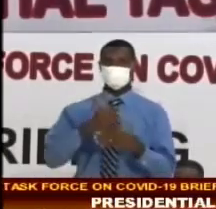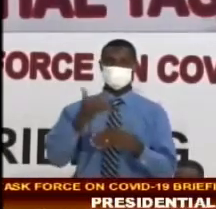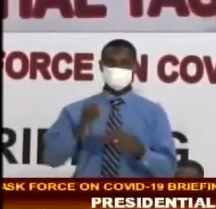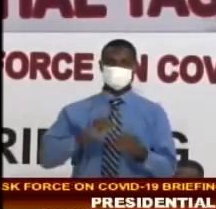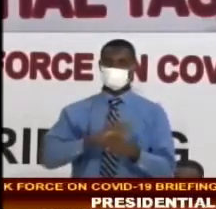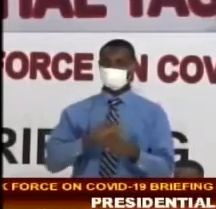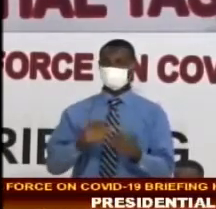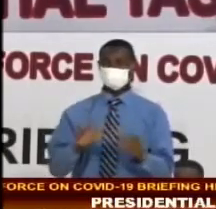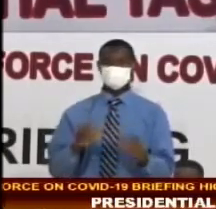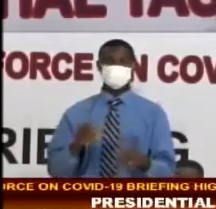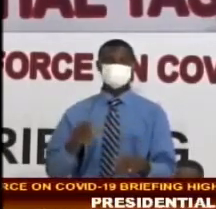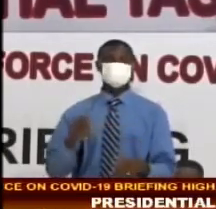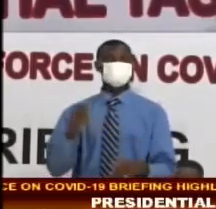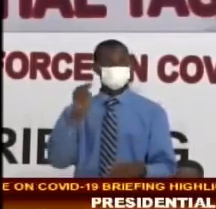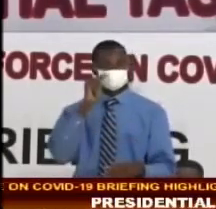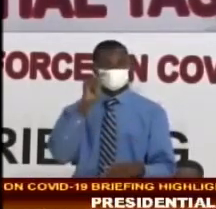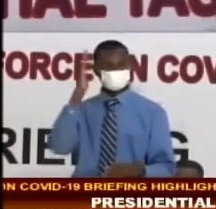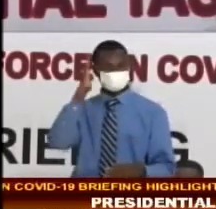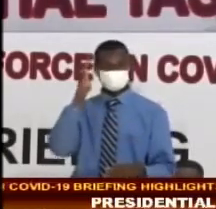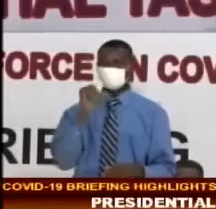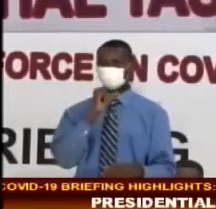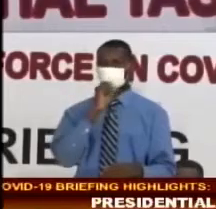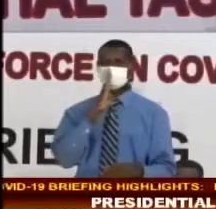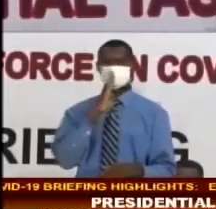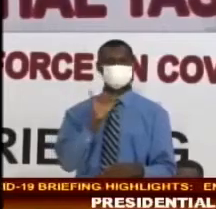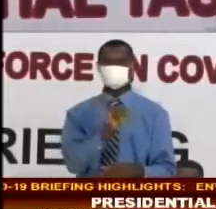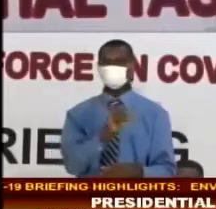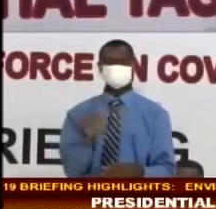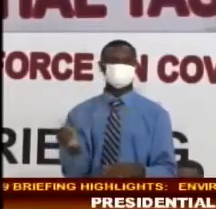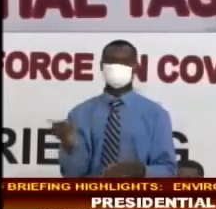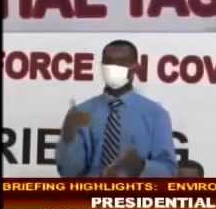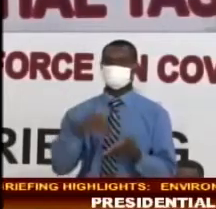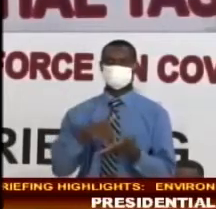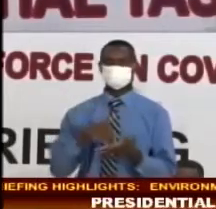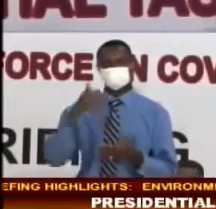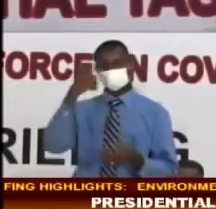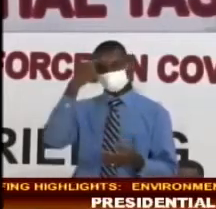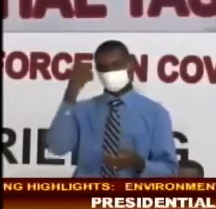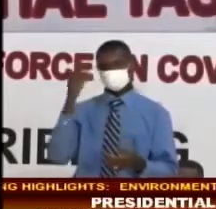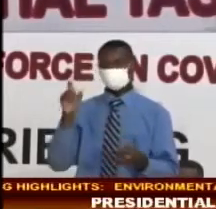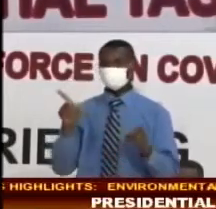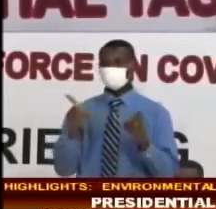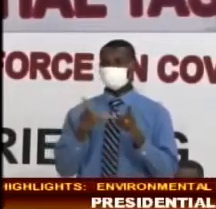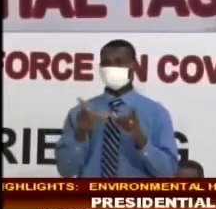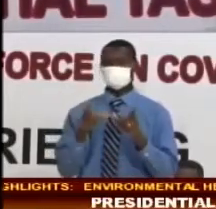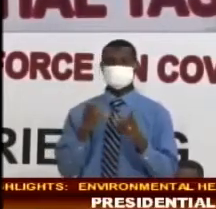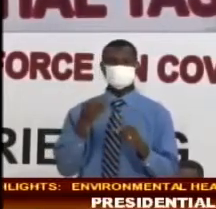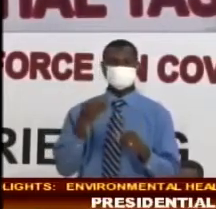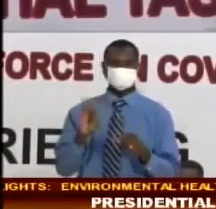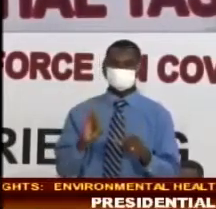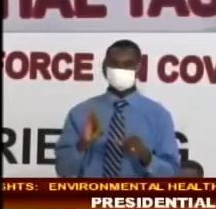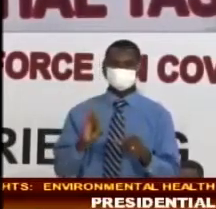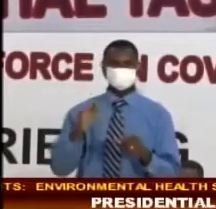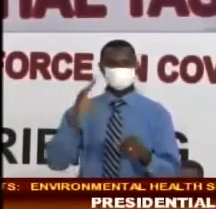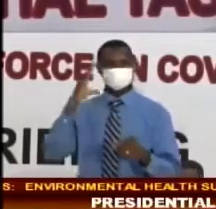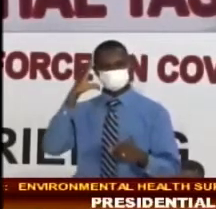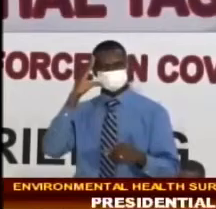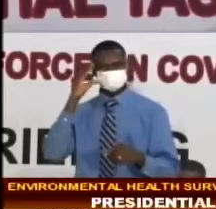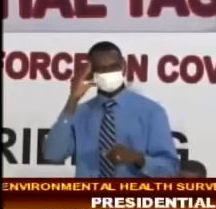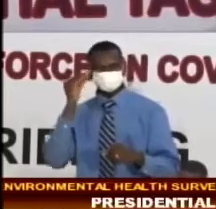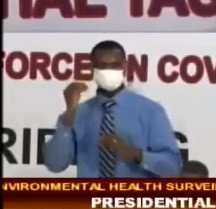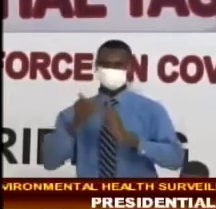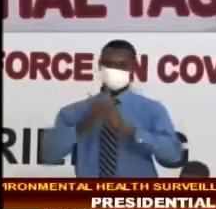be the same again because of the level of entrepreneurship, inventions,